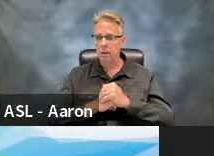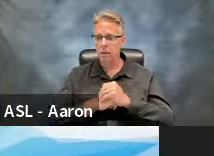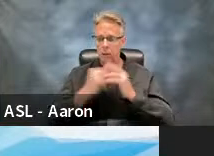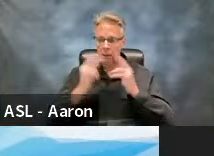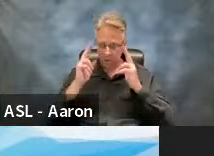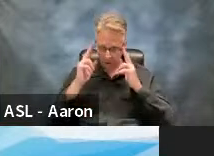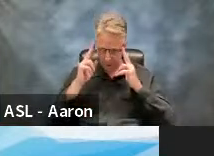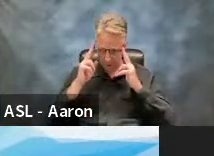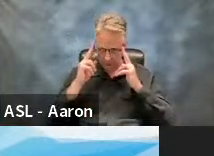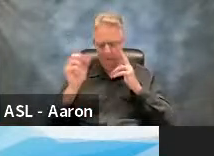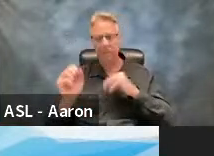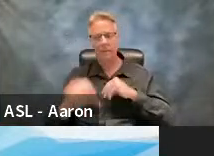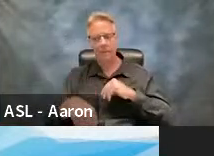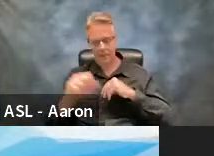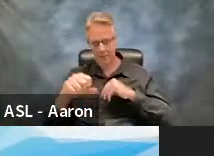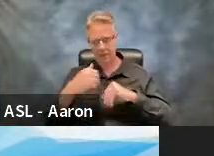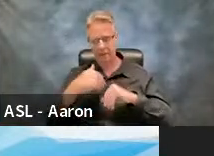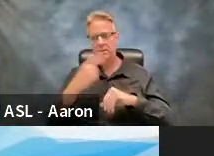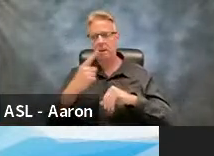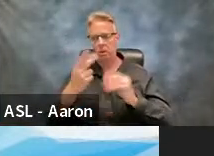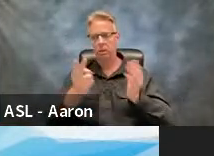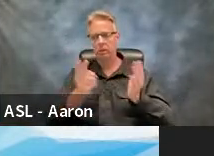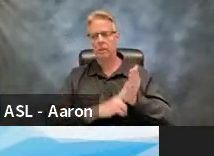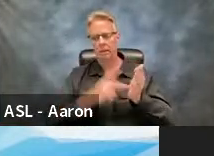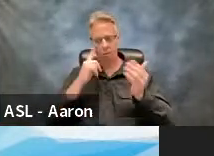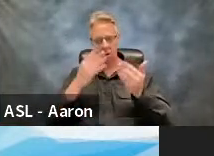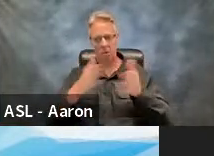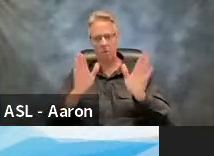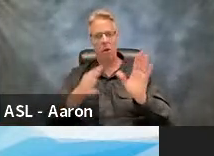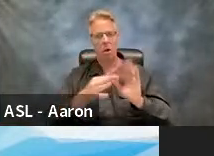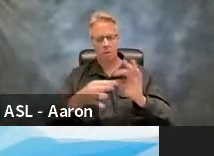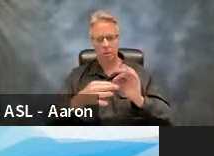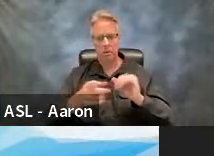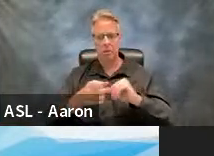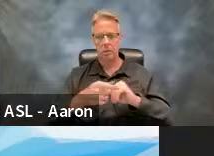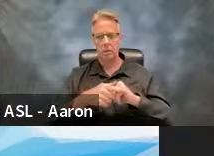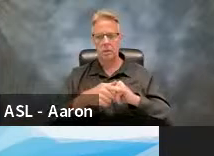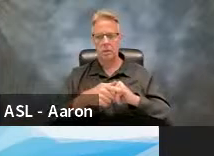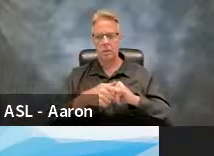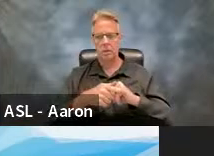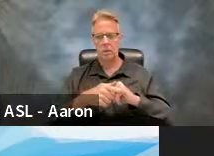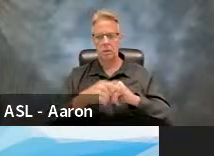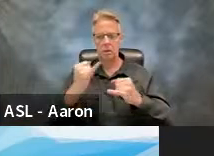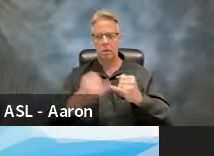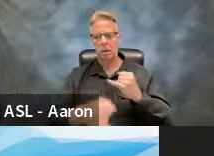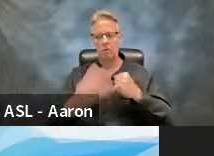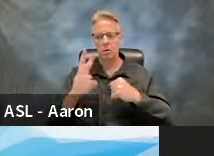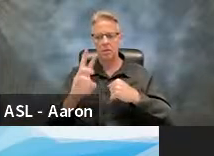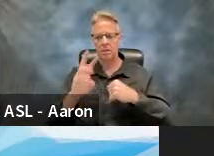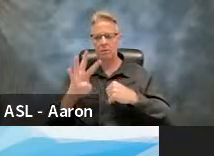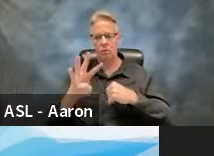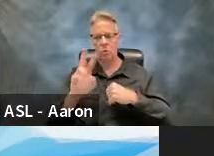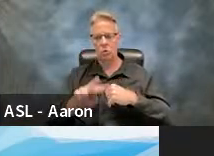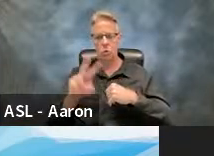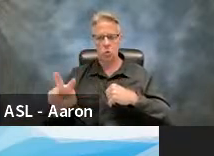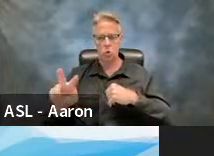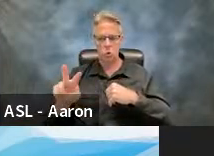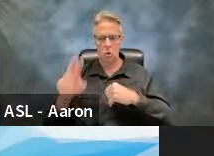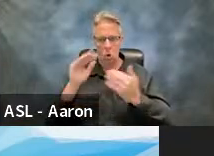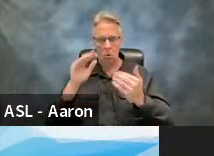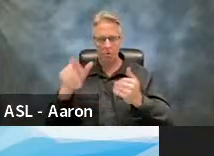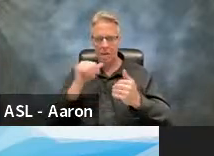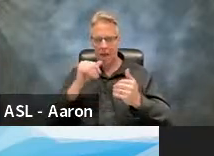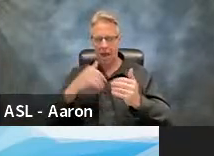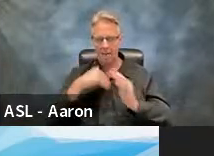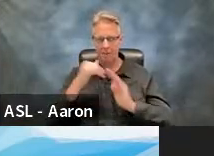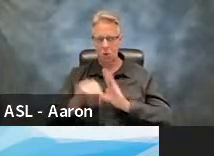We do have someone signed up for public comment. Okay. And the last four is 6422, and hopefully they don't have YouTube running in the